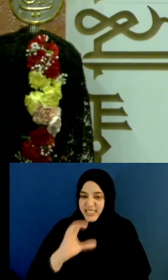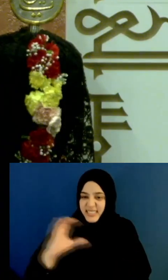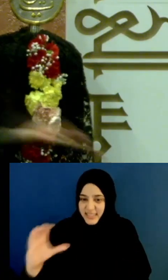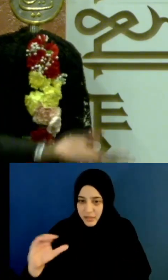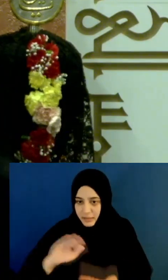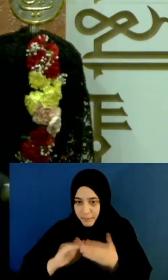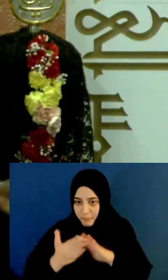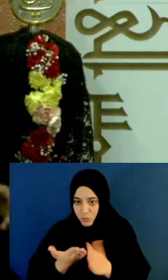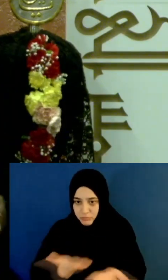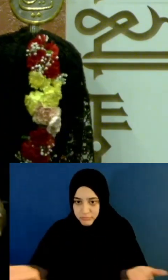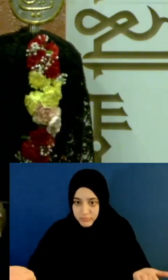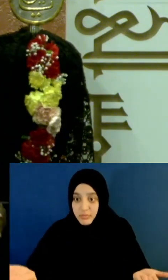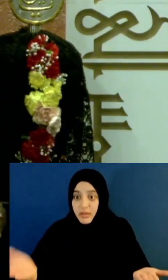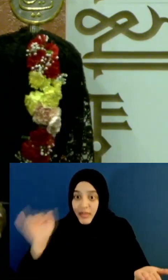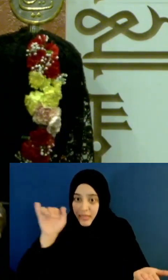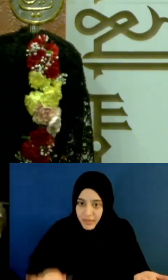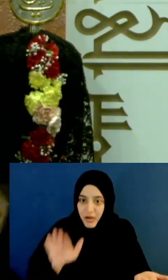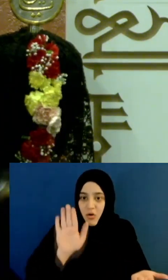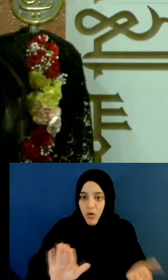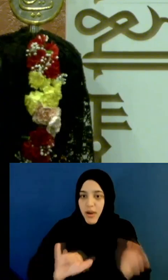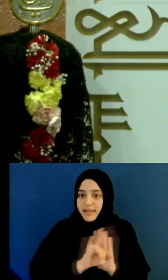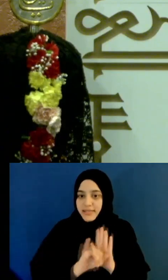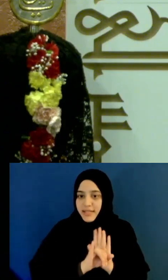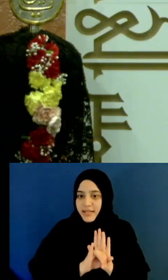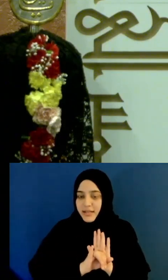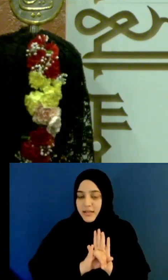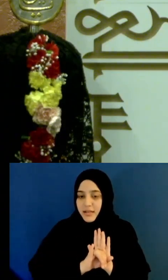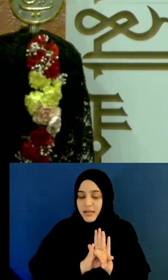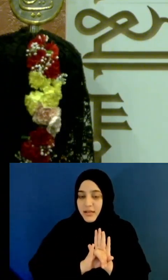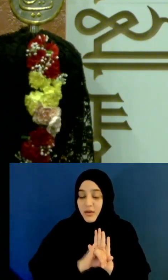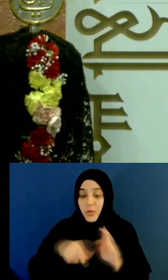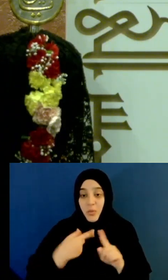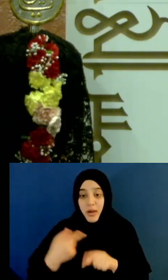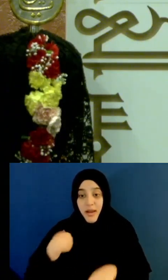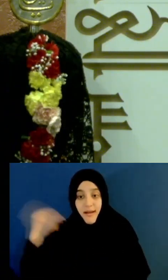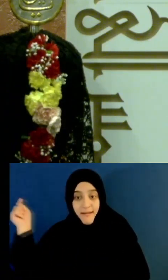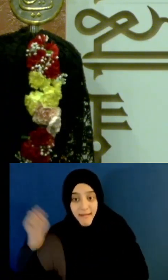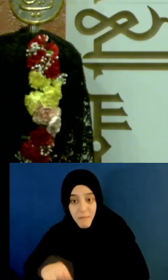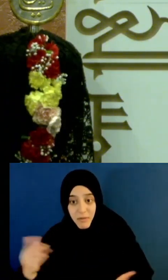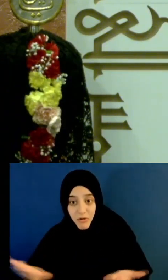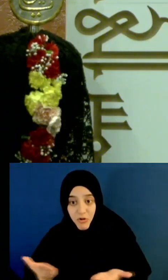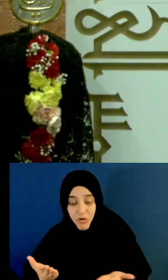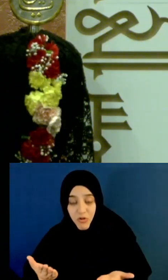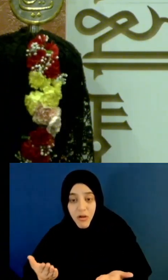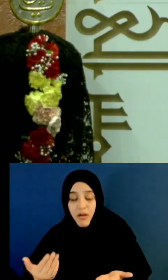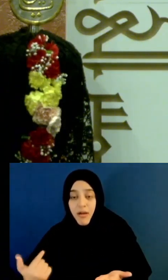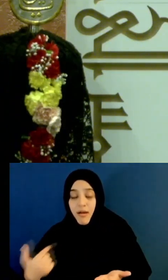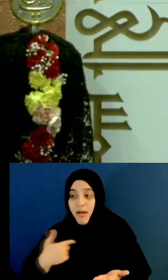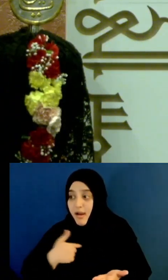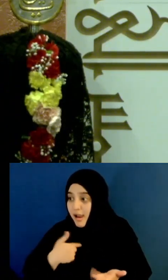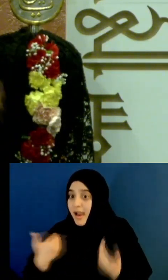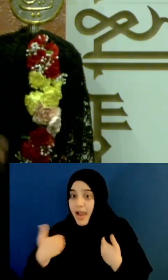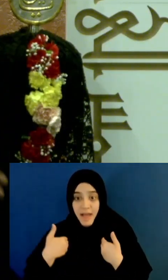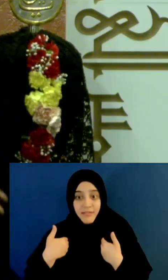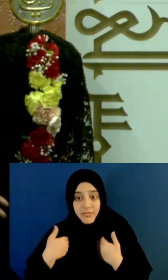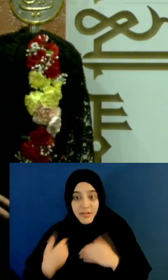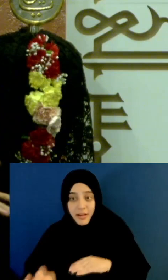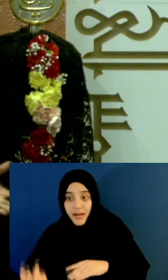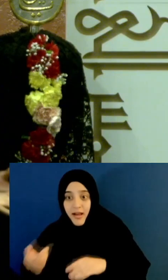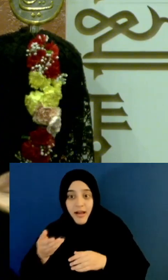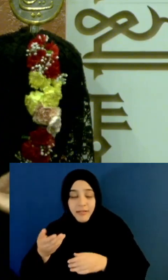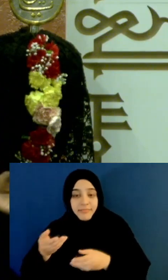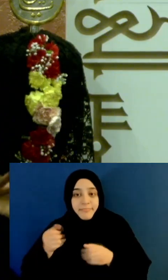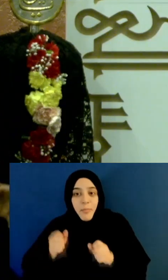it is our identity. When I come here, I get the platform to express myself.